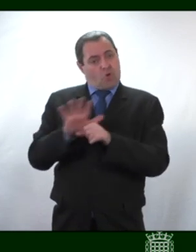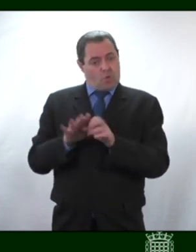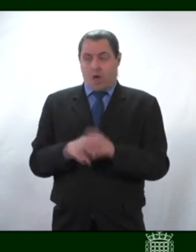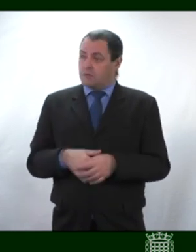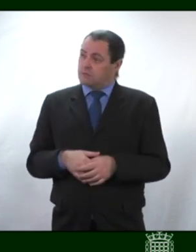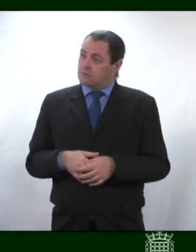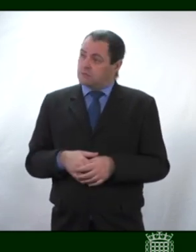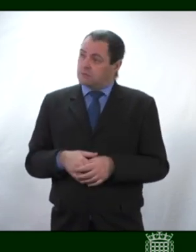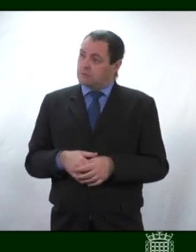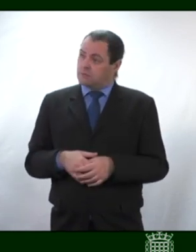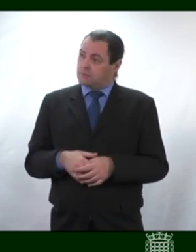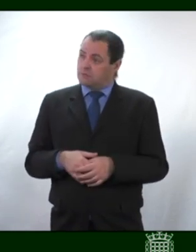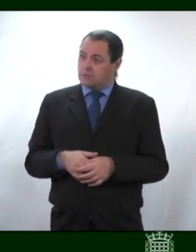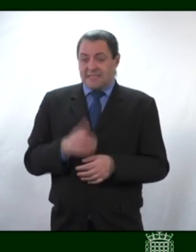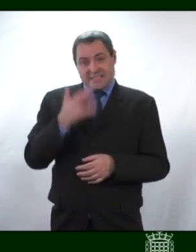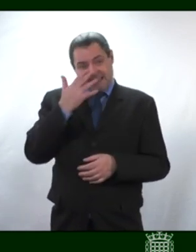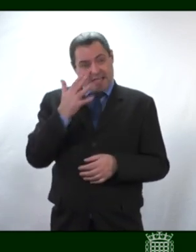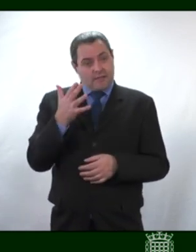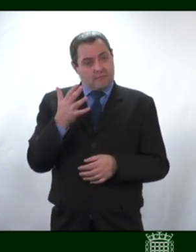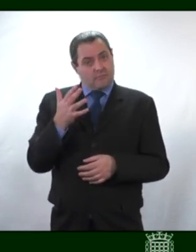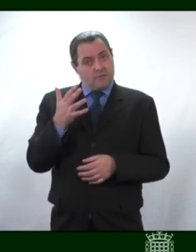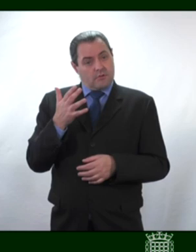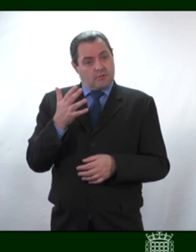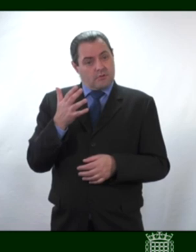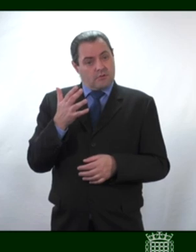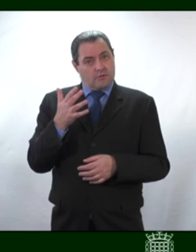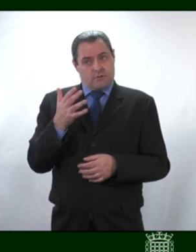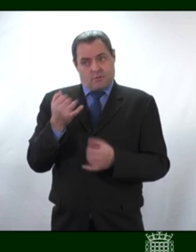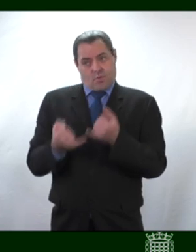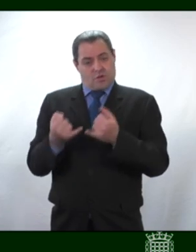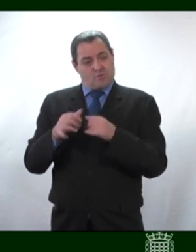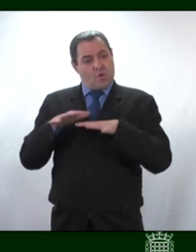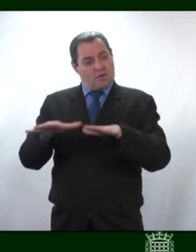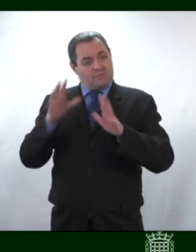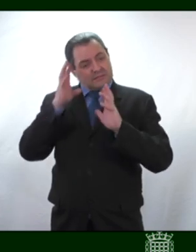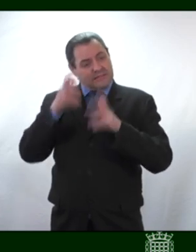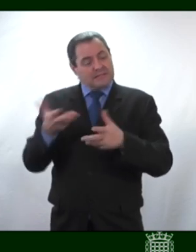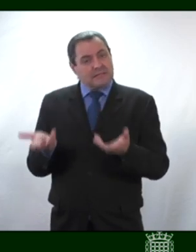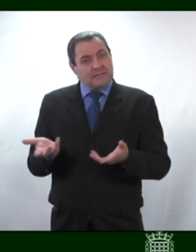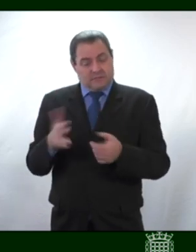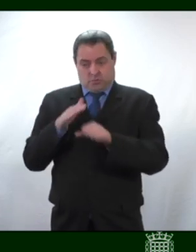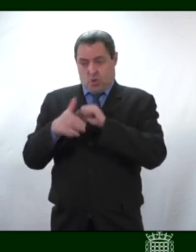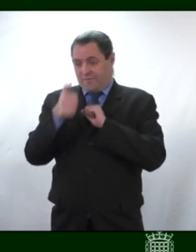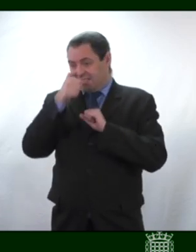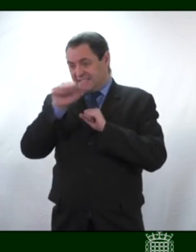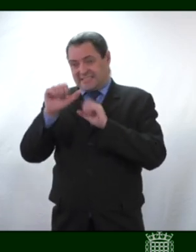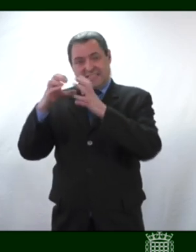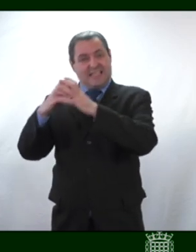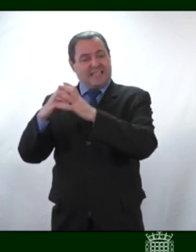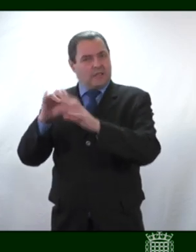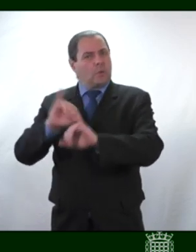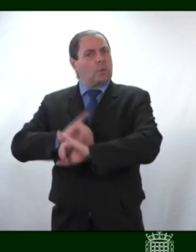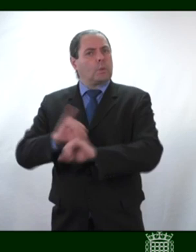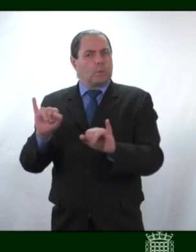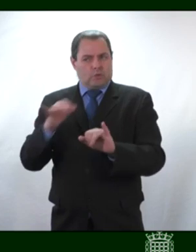that the general picture appears to be moving upwards on the population, particularly amongst the over 60s, where we know the risks are higher.